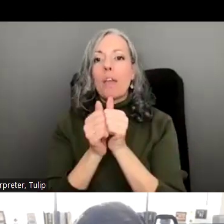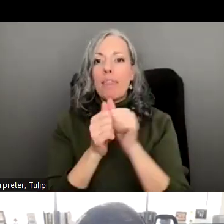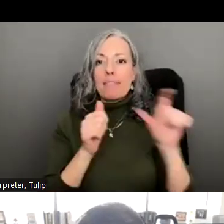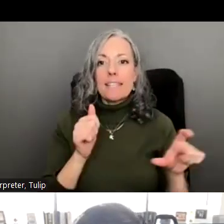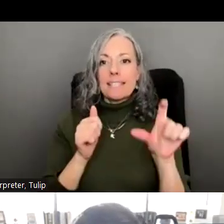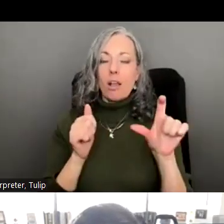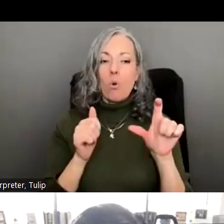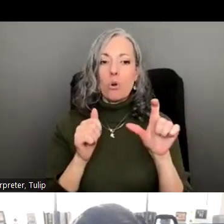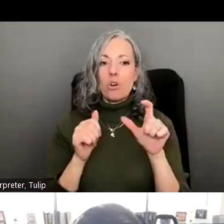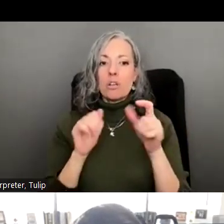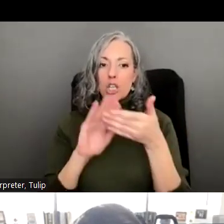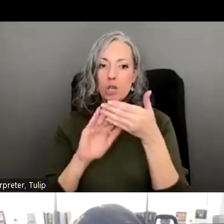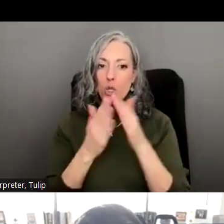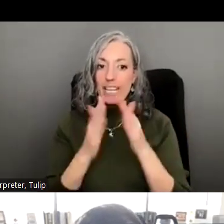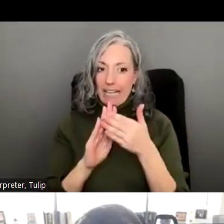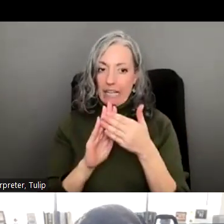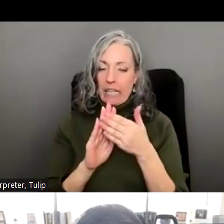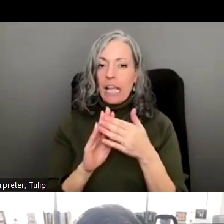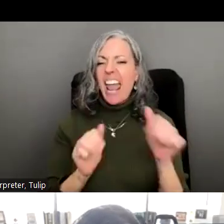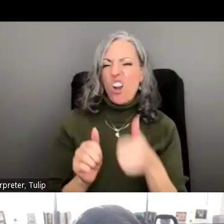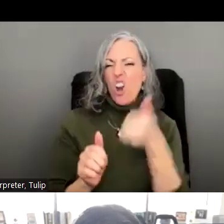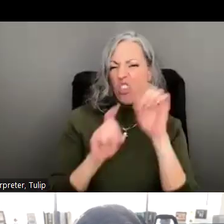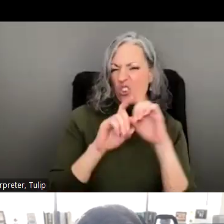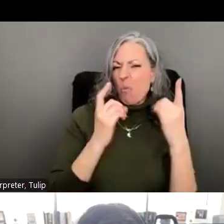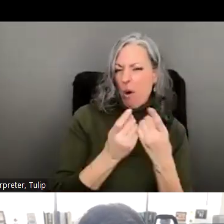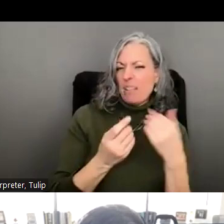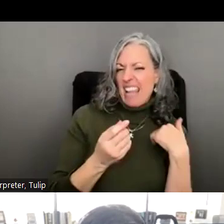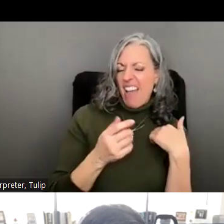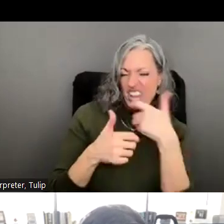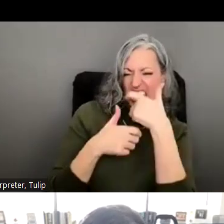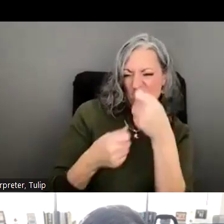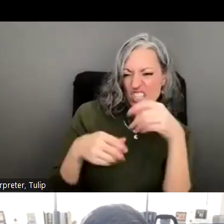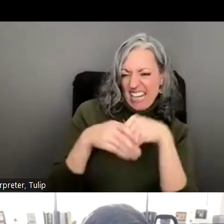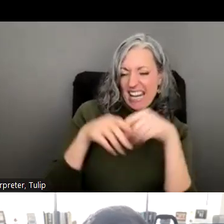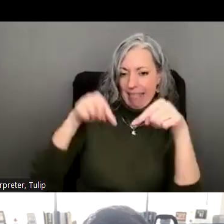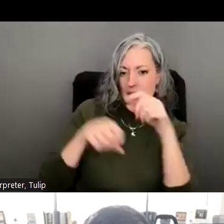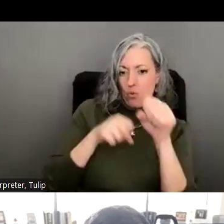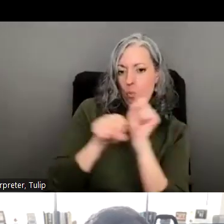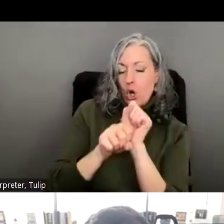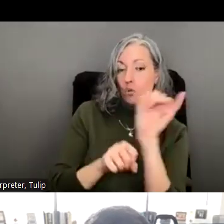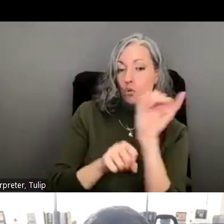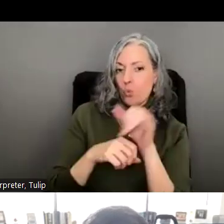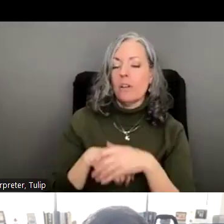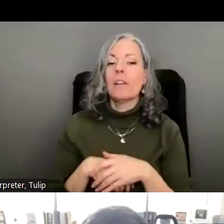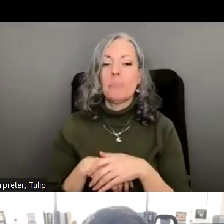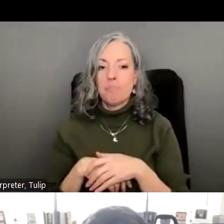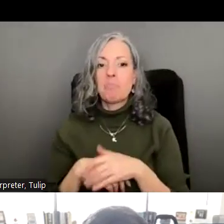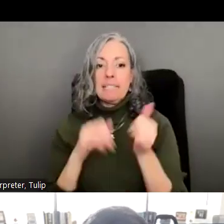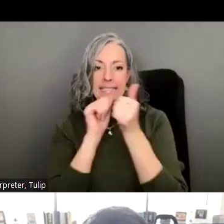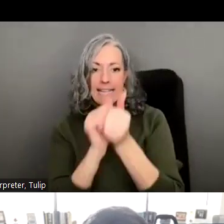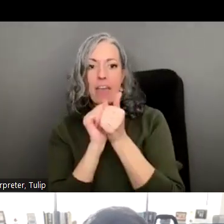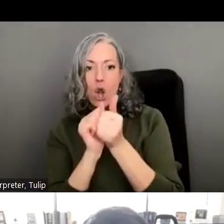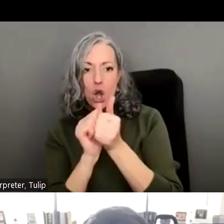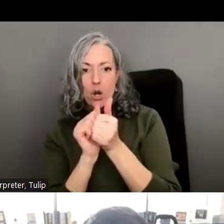our sister departments that have a keen interest in this work as well. As together,